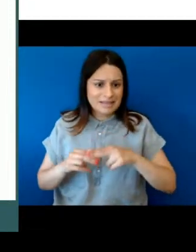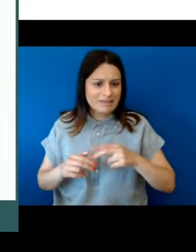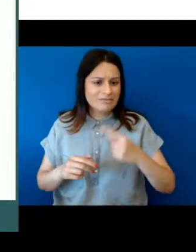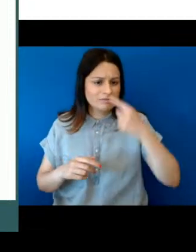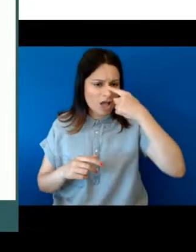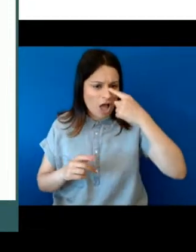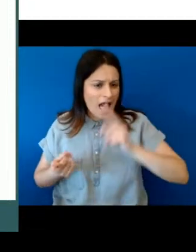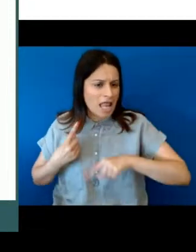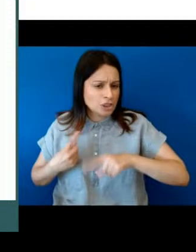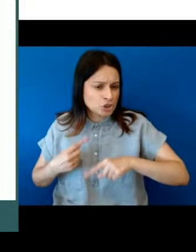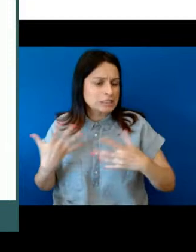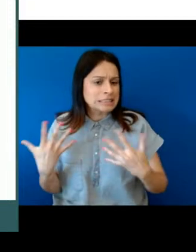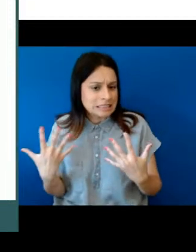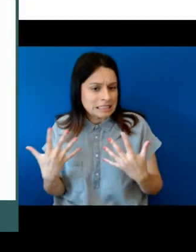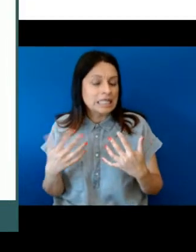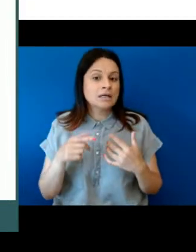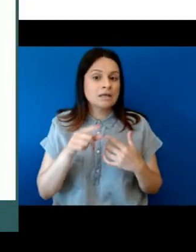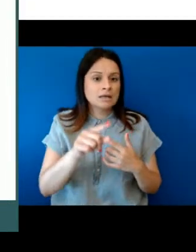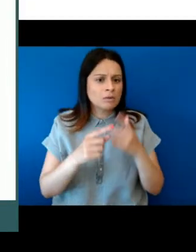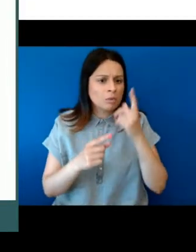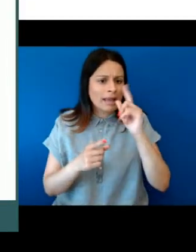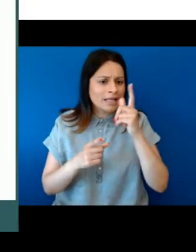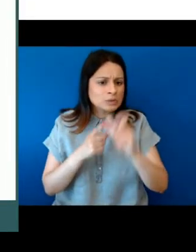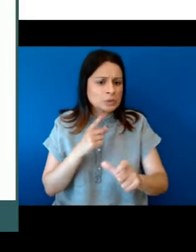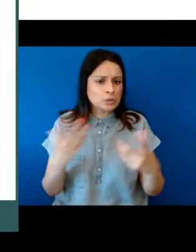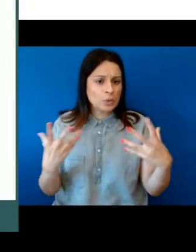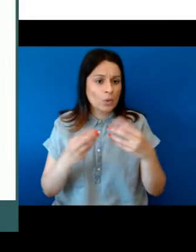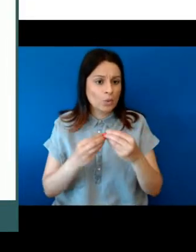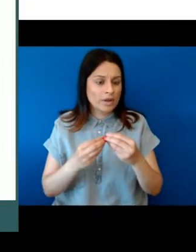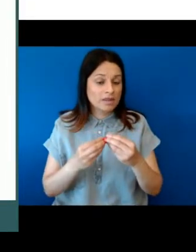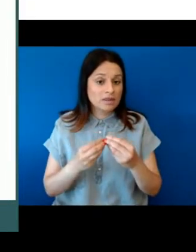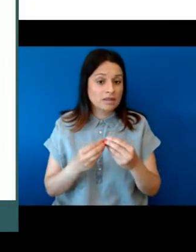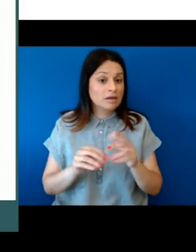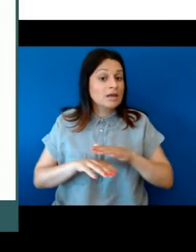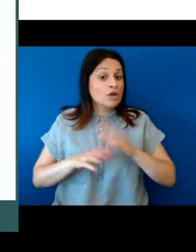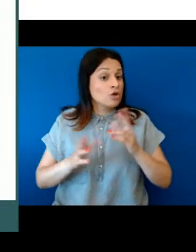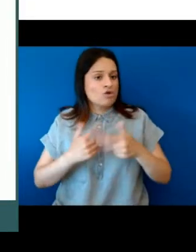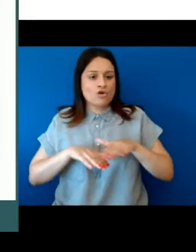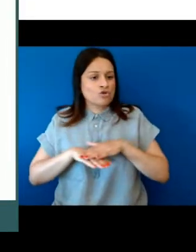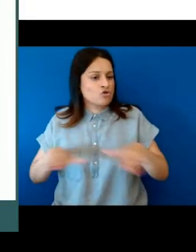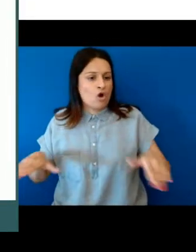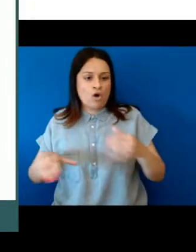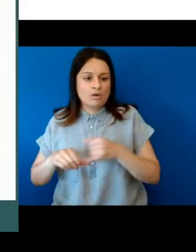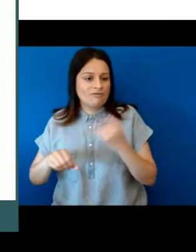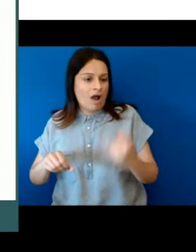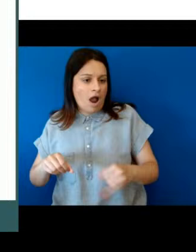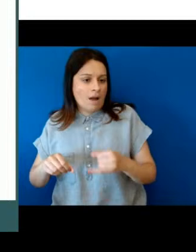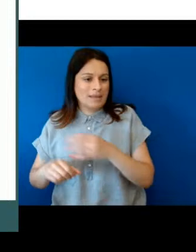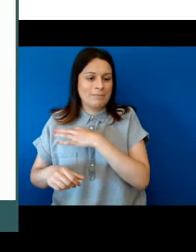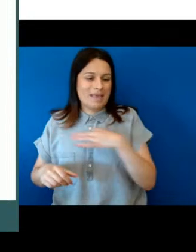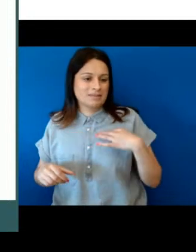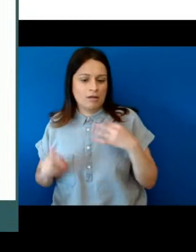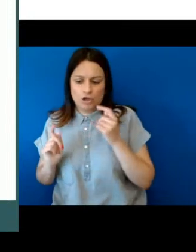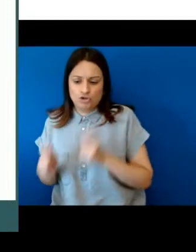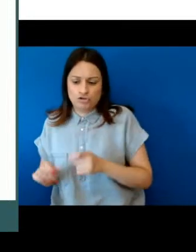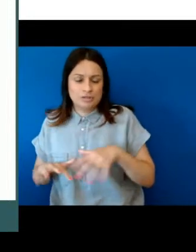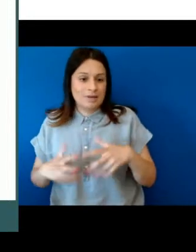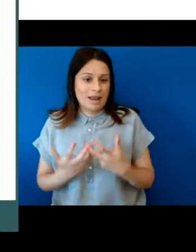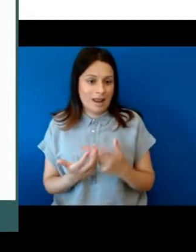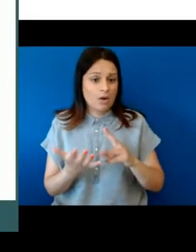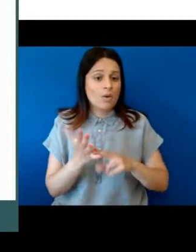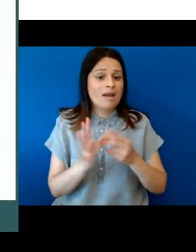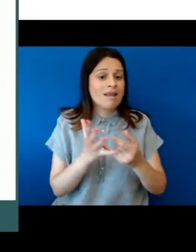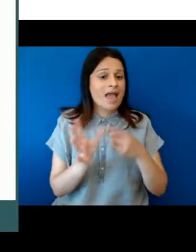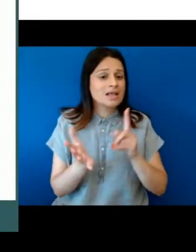thinking about what could be done as a non-pharmacological treatment, well, we know that some of the nasal balms are particularly